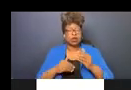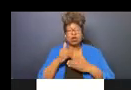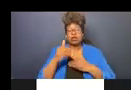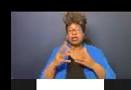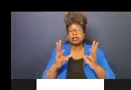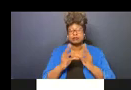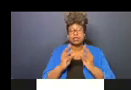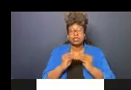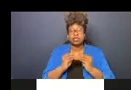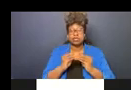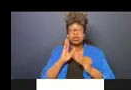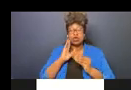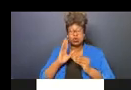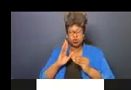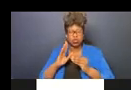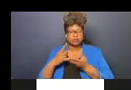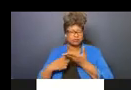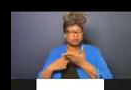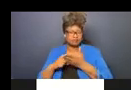will cover those.